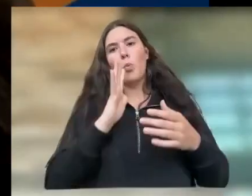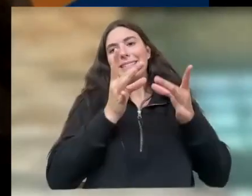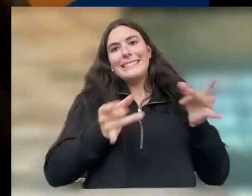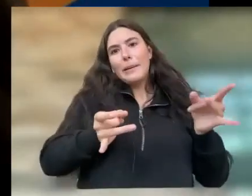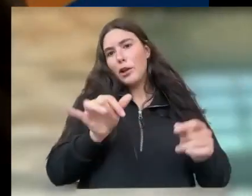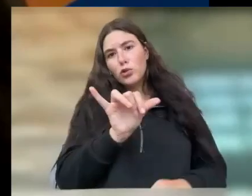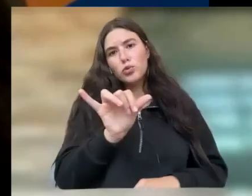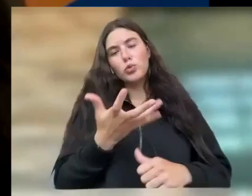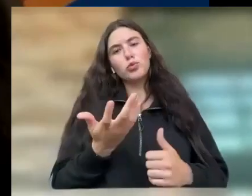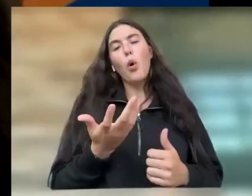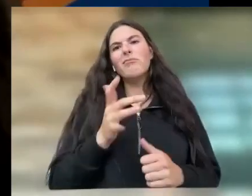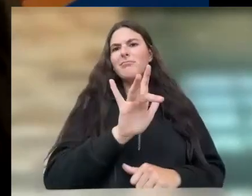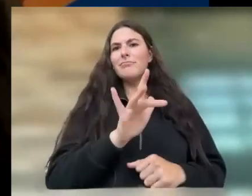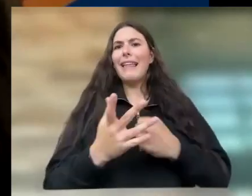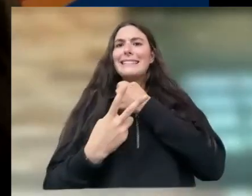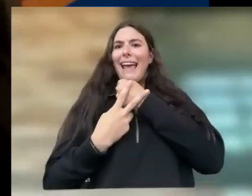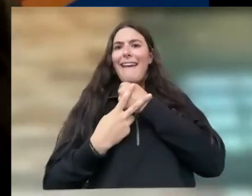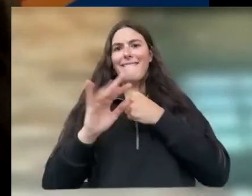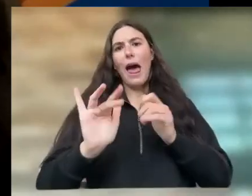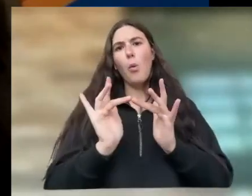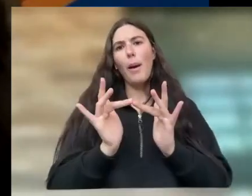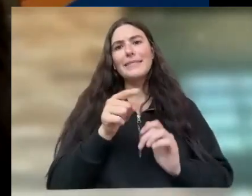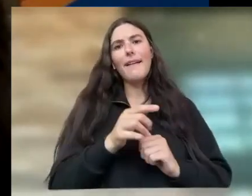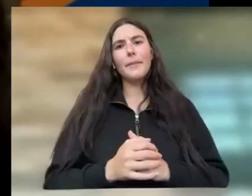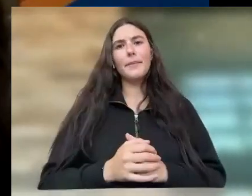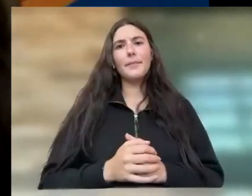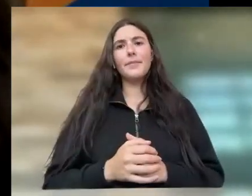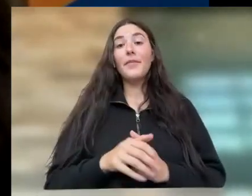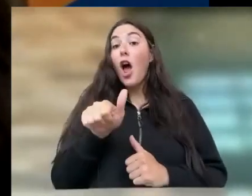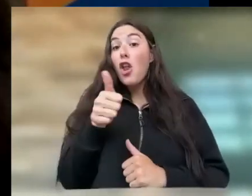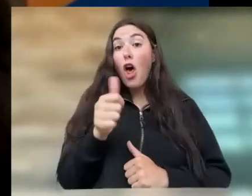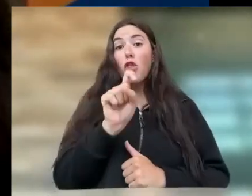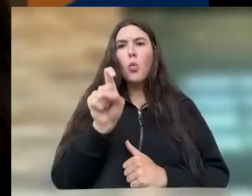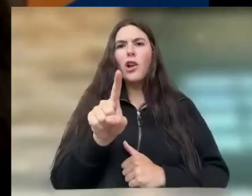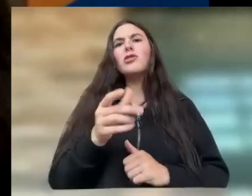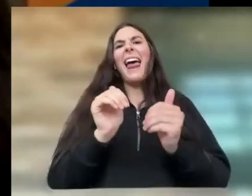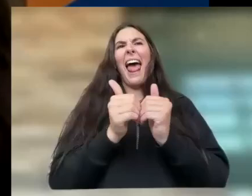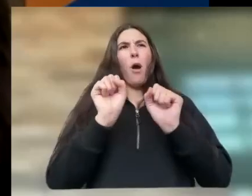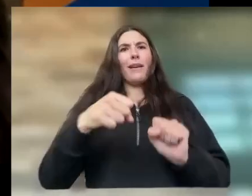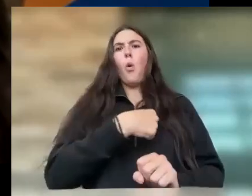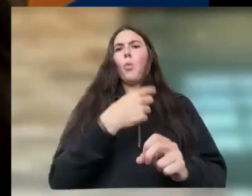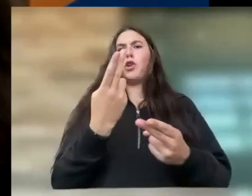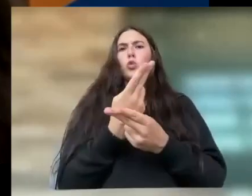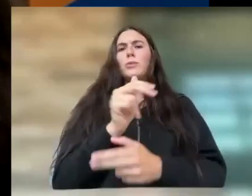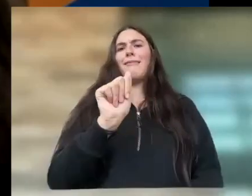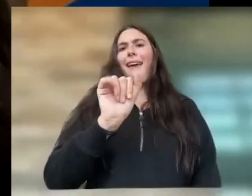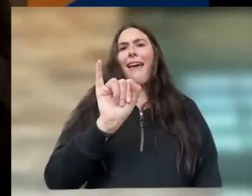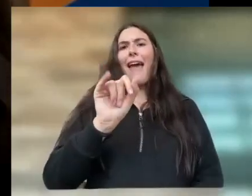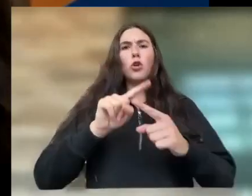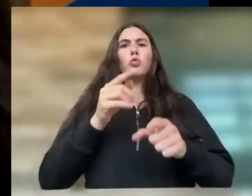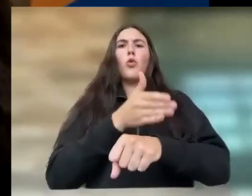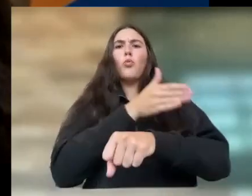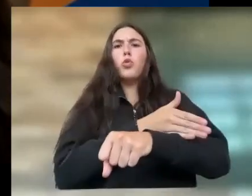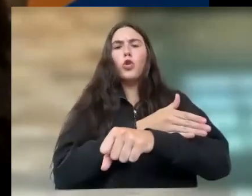session. Another question would be, how can we use AI to improve the taking notes process? So